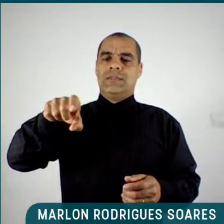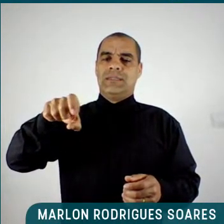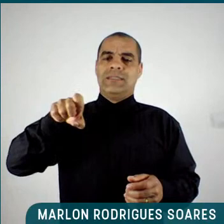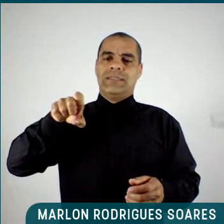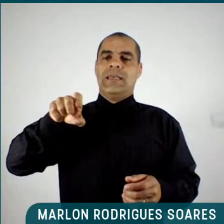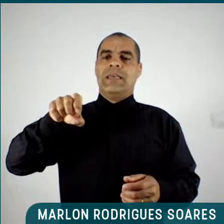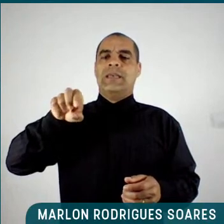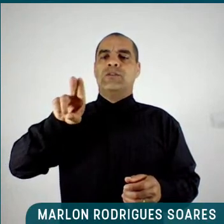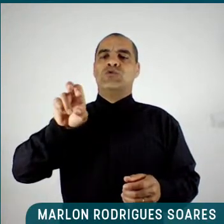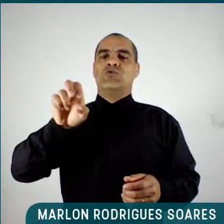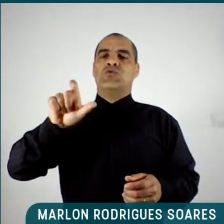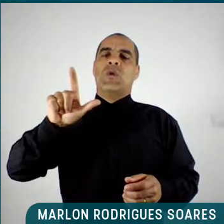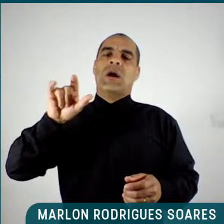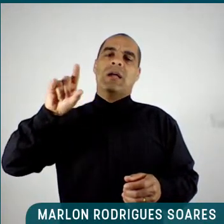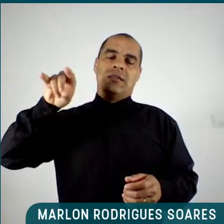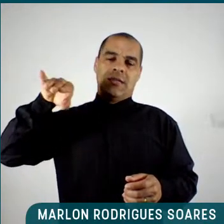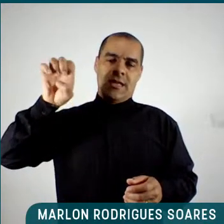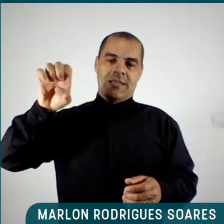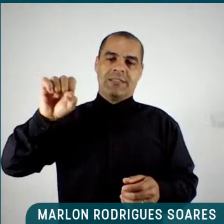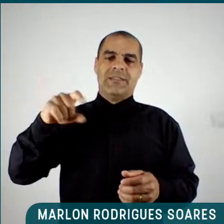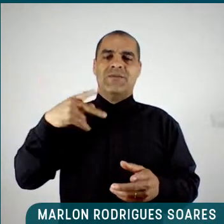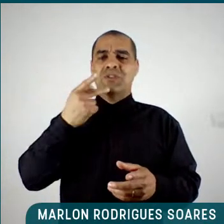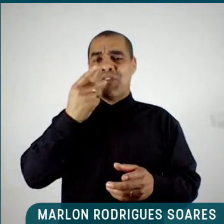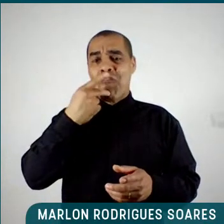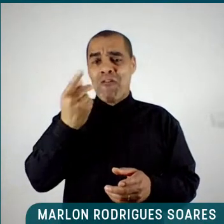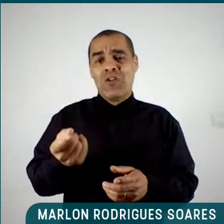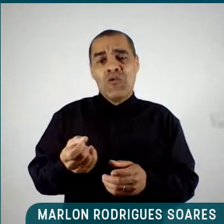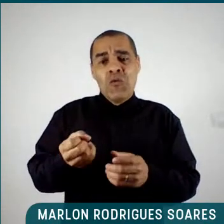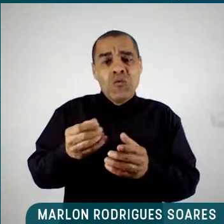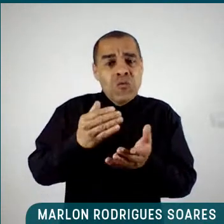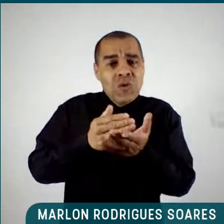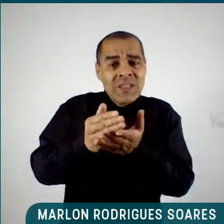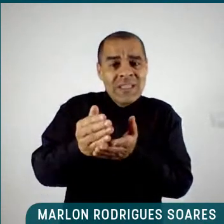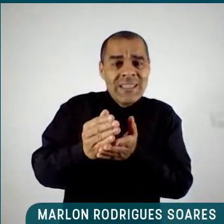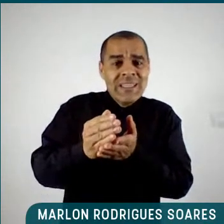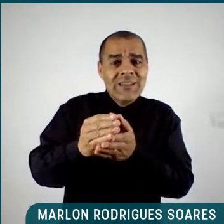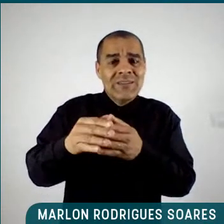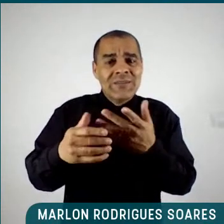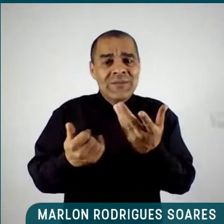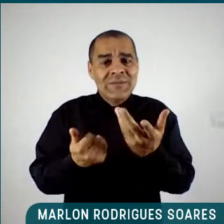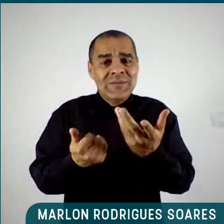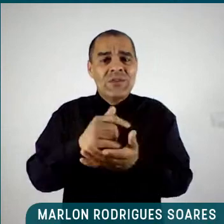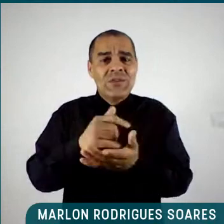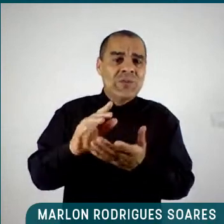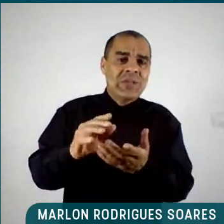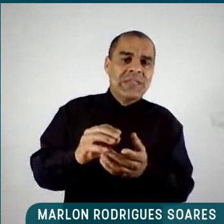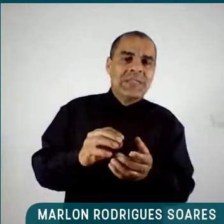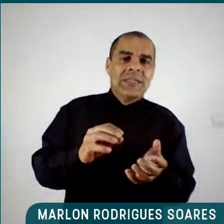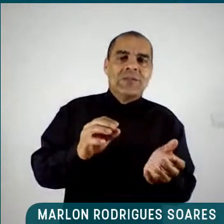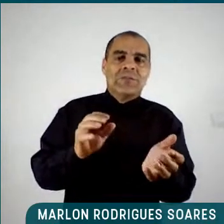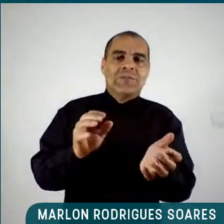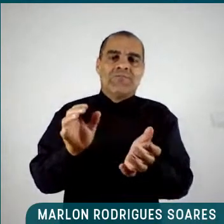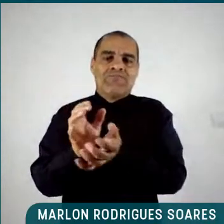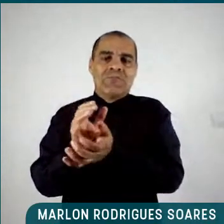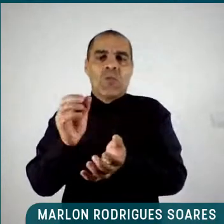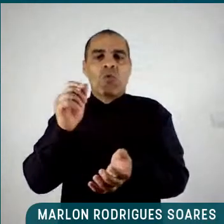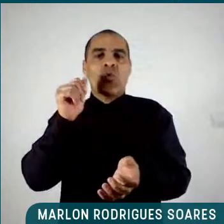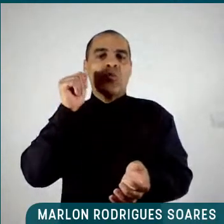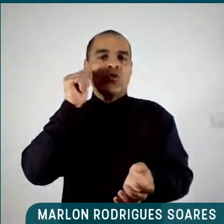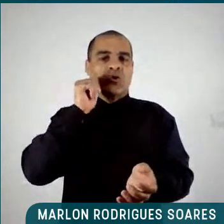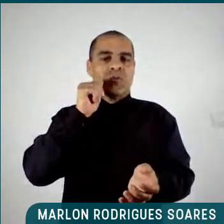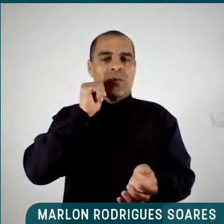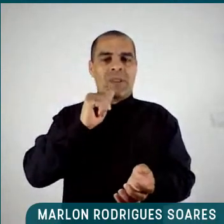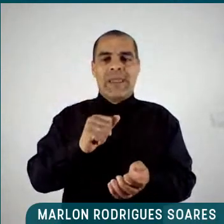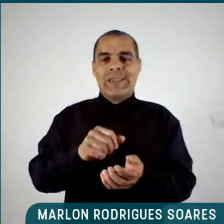É muito. Você falou no início, Marina, sobre 7 milhões de mulheres Marina, you empregadas talked about the desde o 7 início